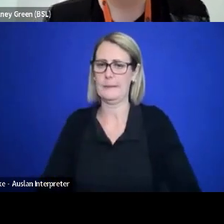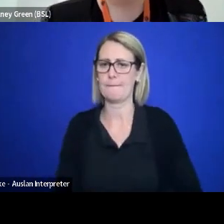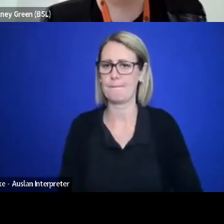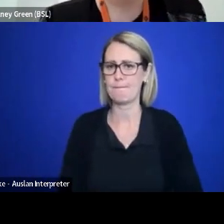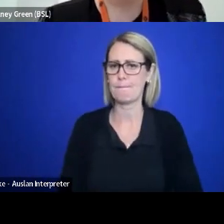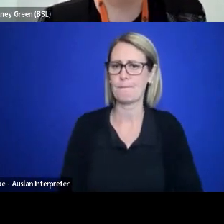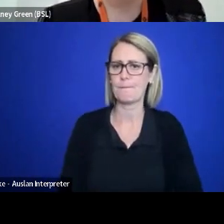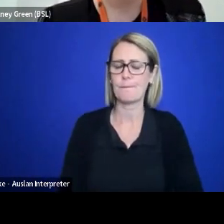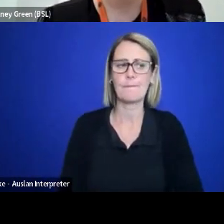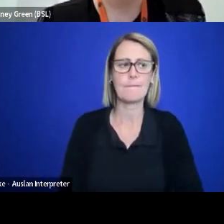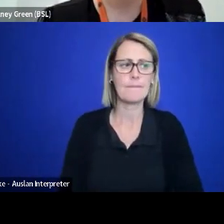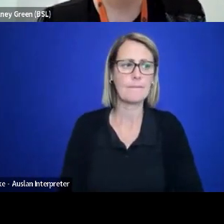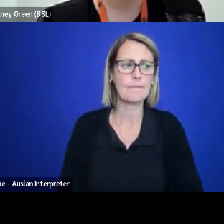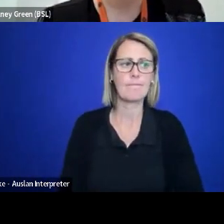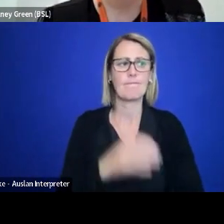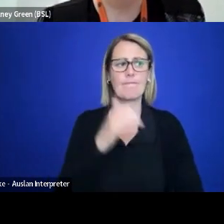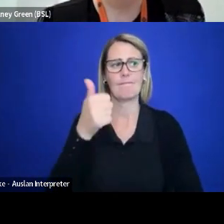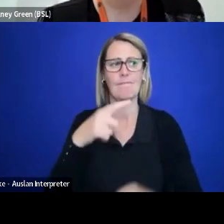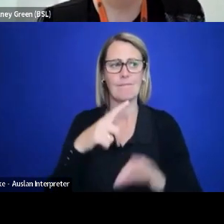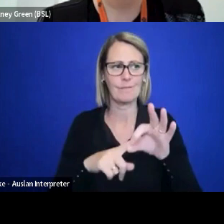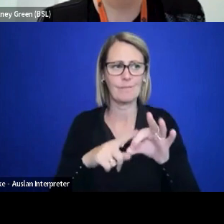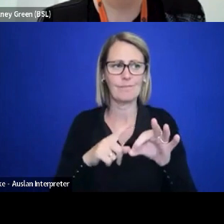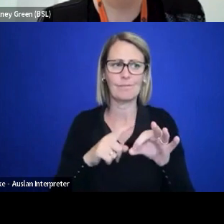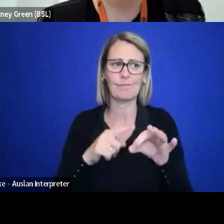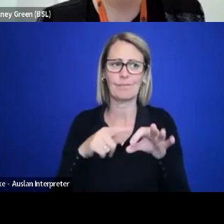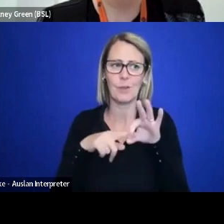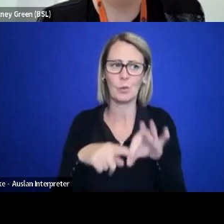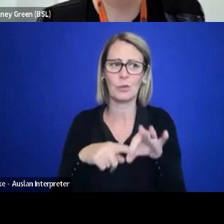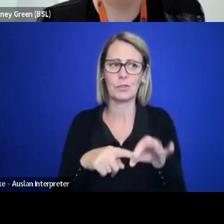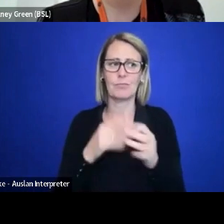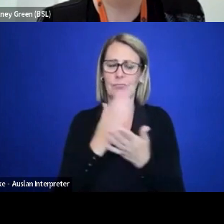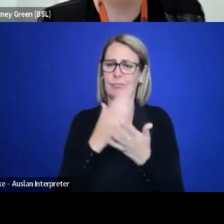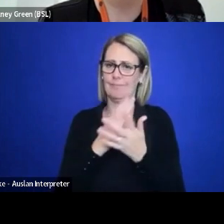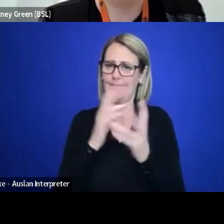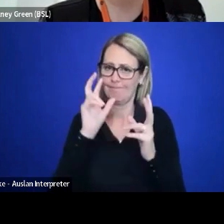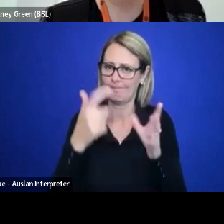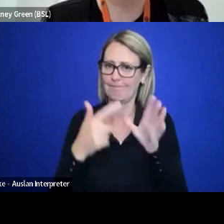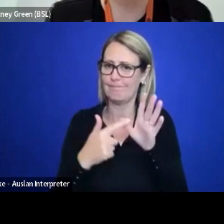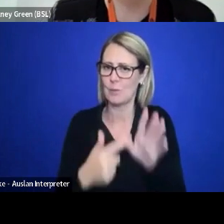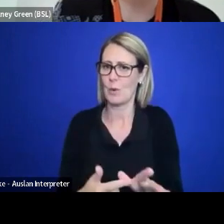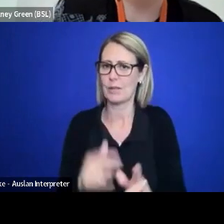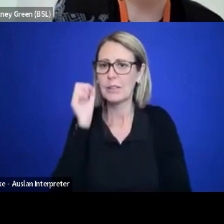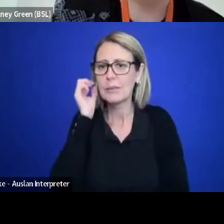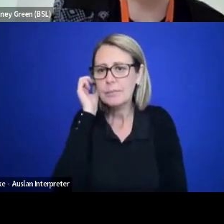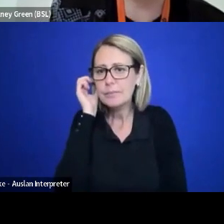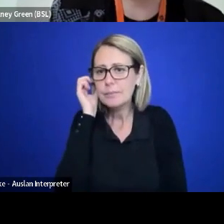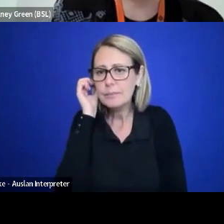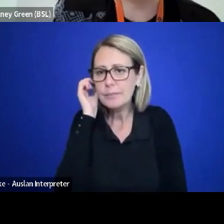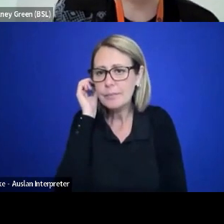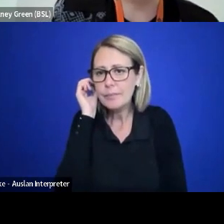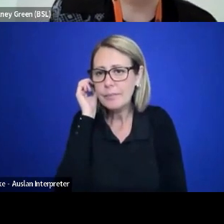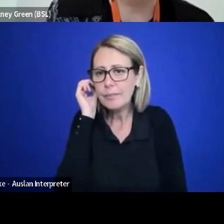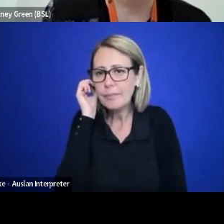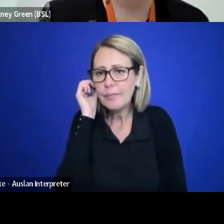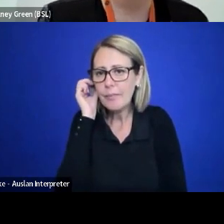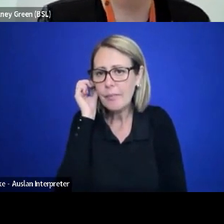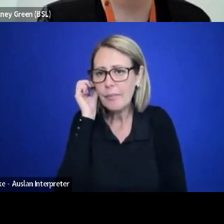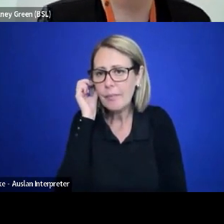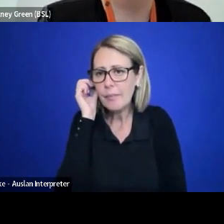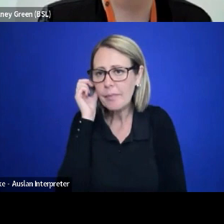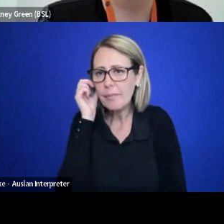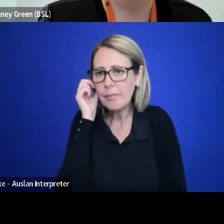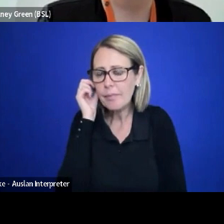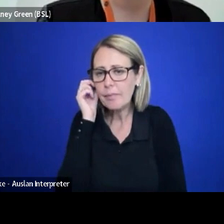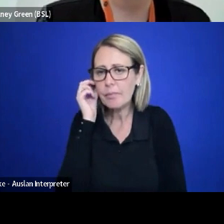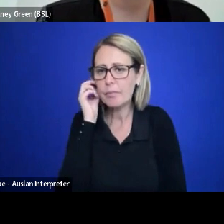Sure, it's really great questions, which I feel really passionate to answer for this. So one